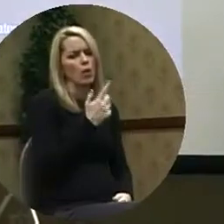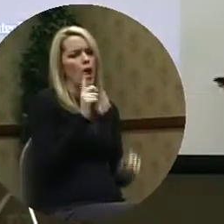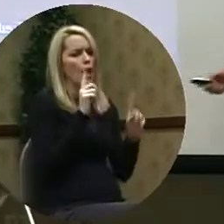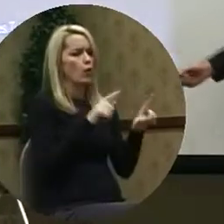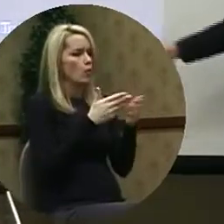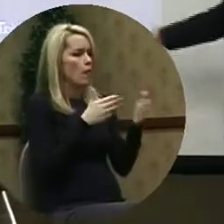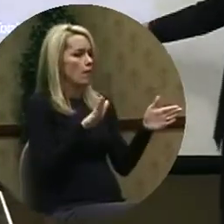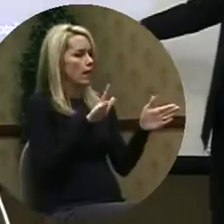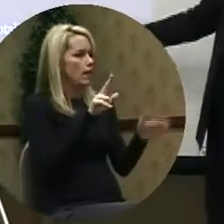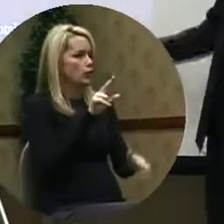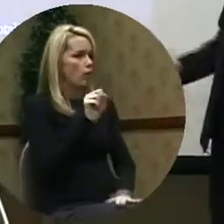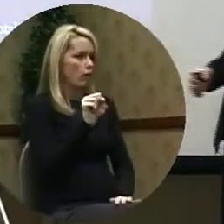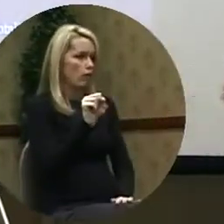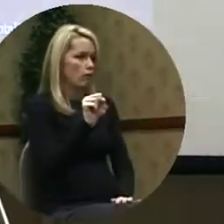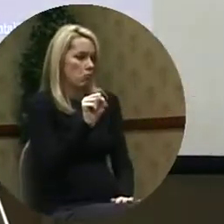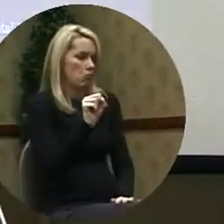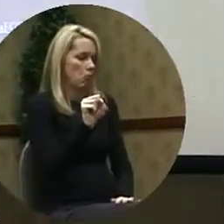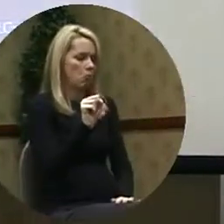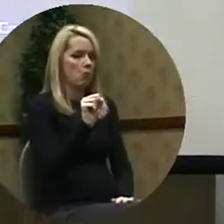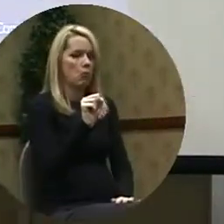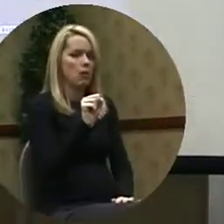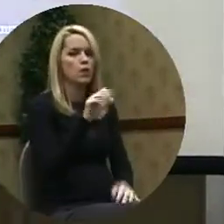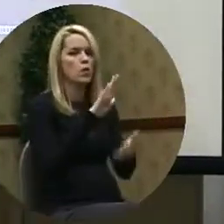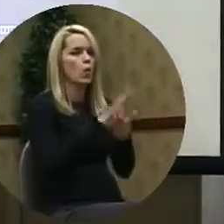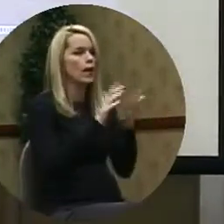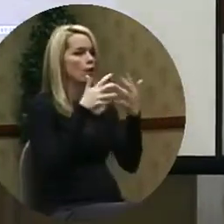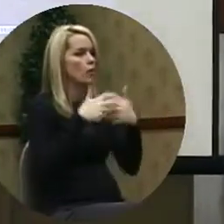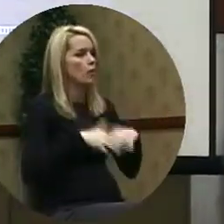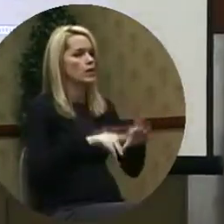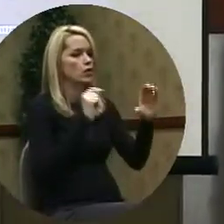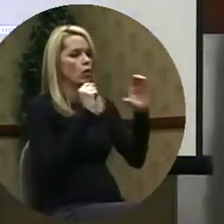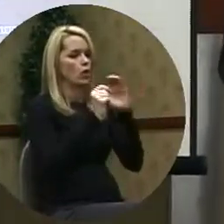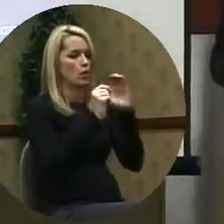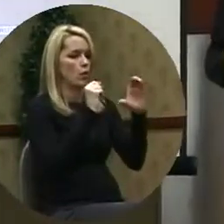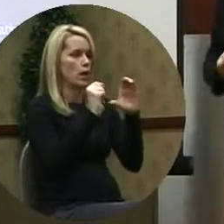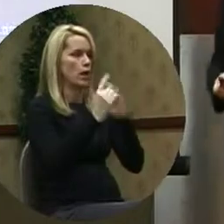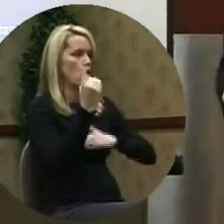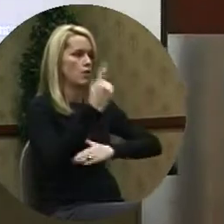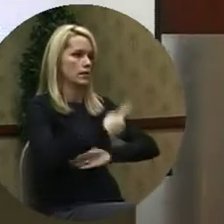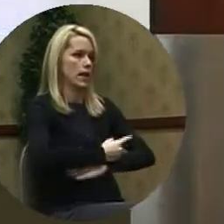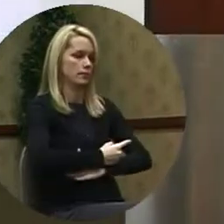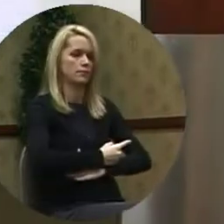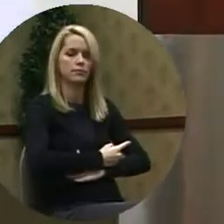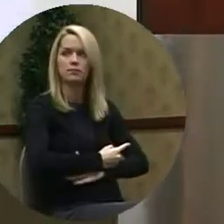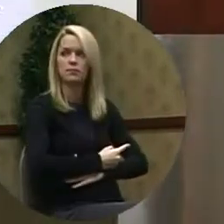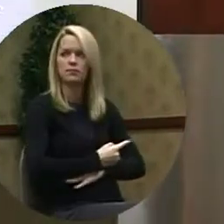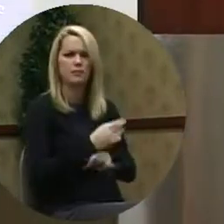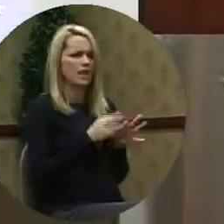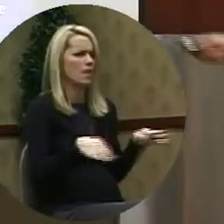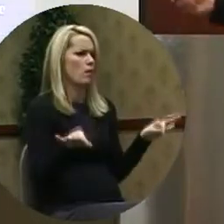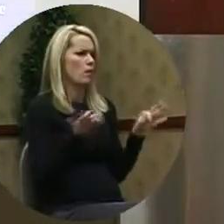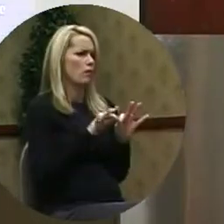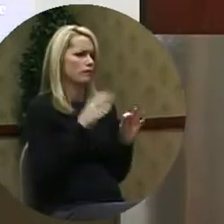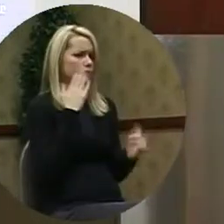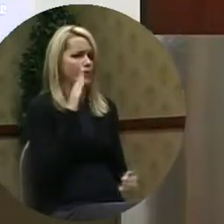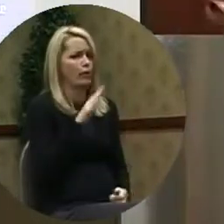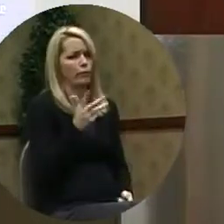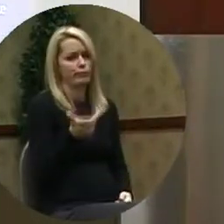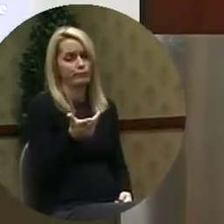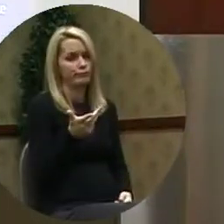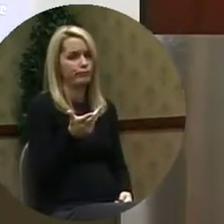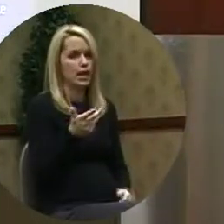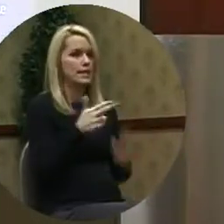school. My school incorporates total communication throughout the day. Is it important? I don't know.